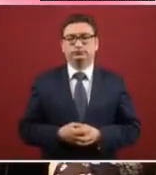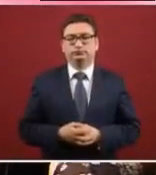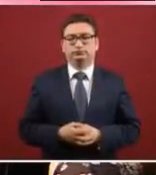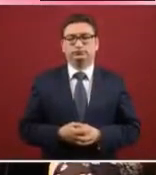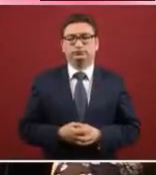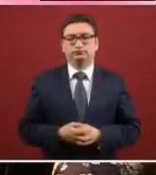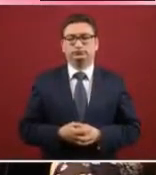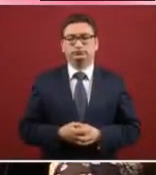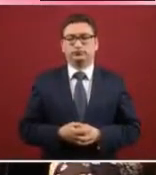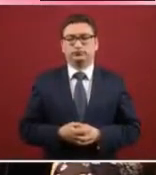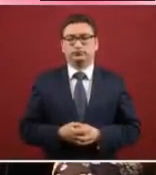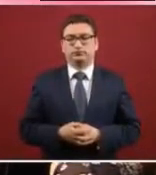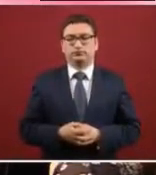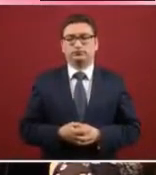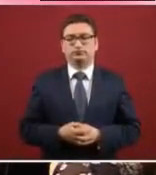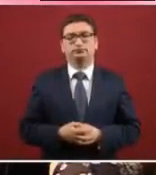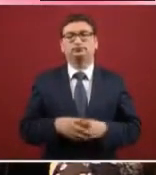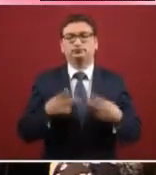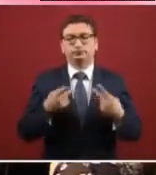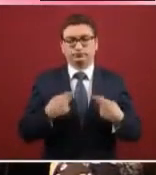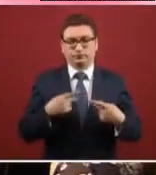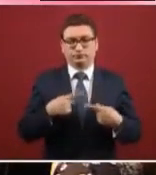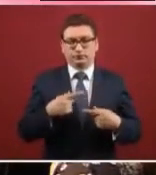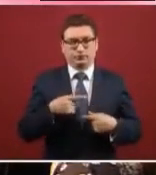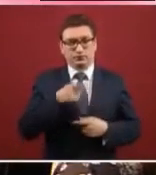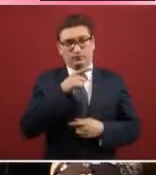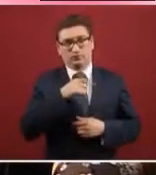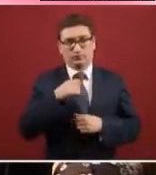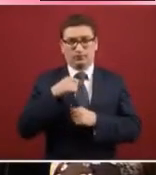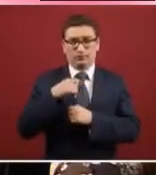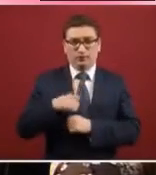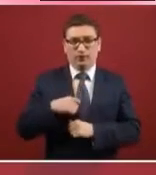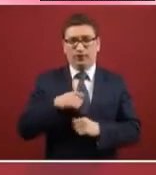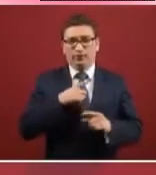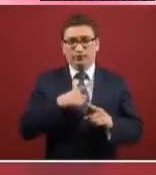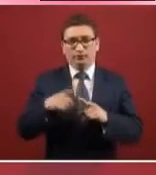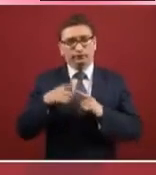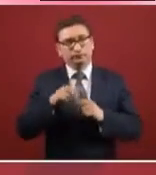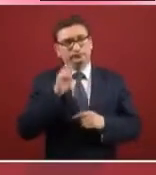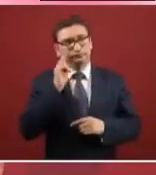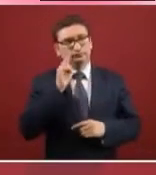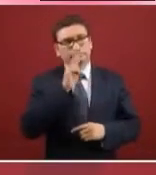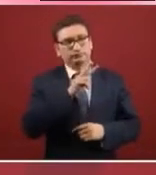estás más para you are more